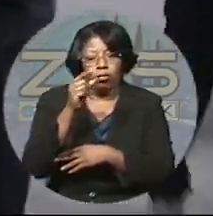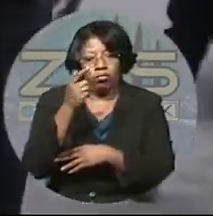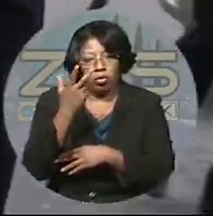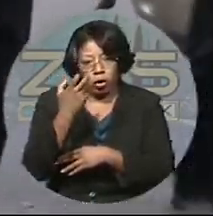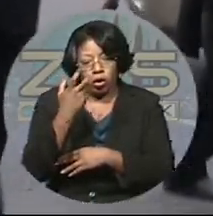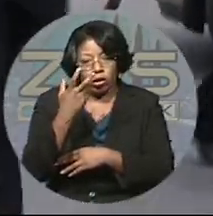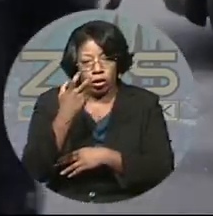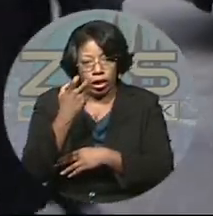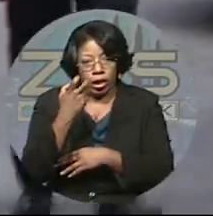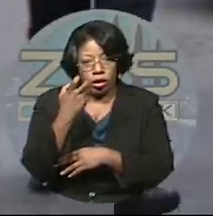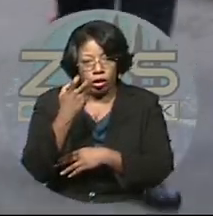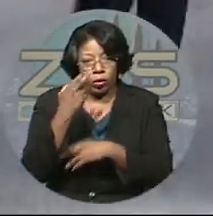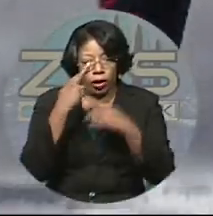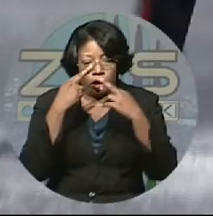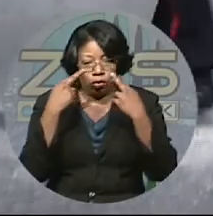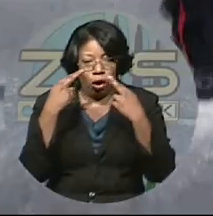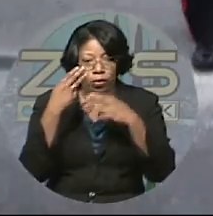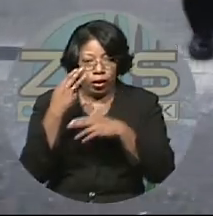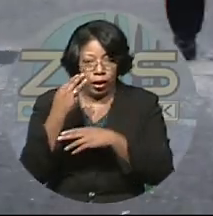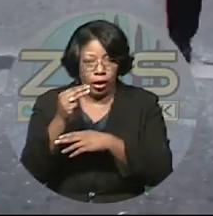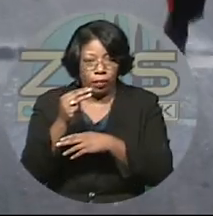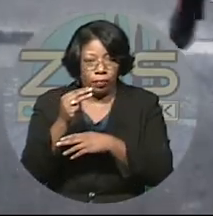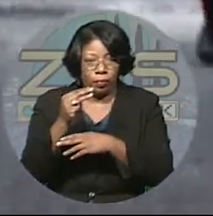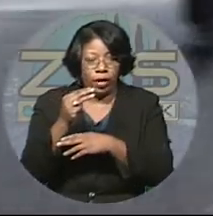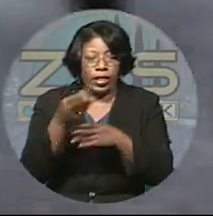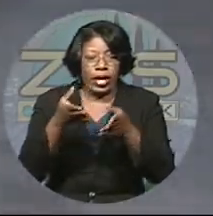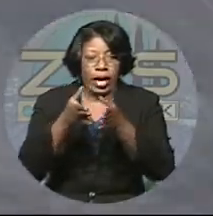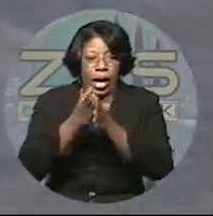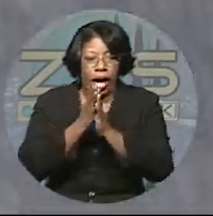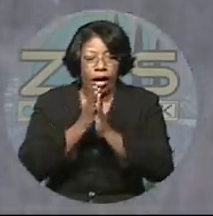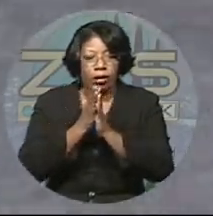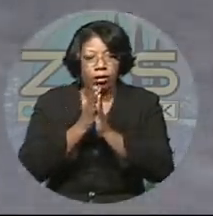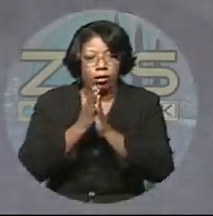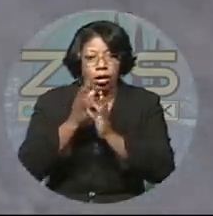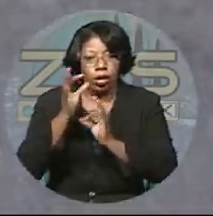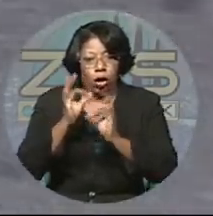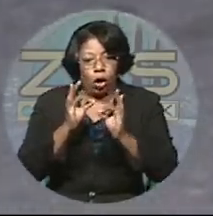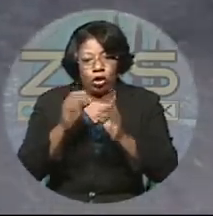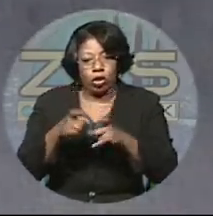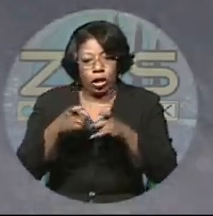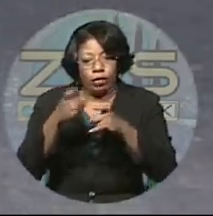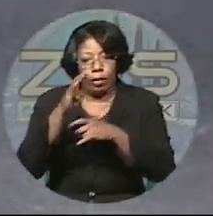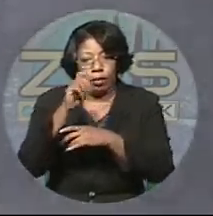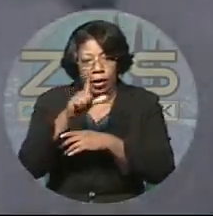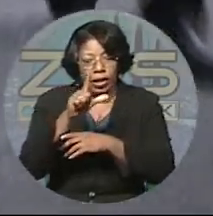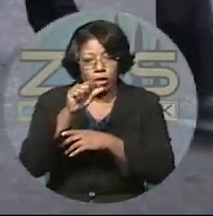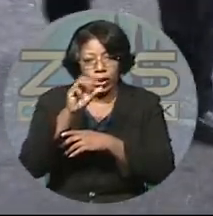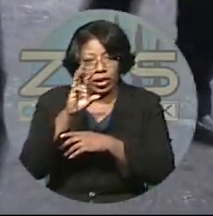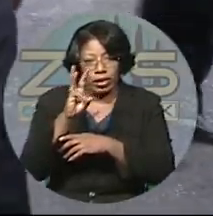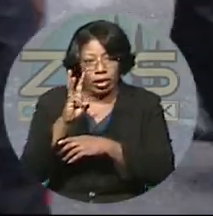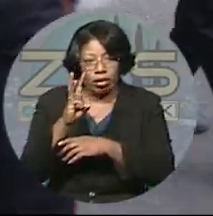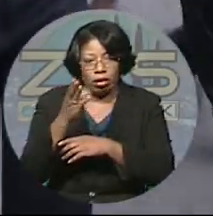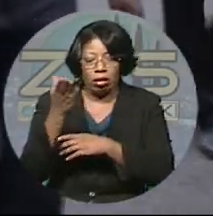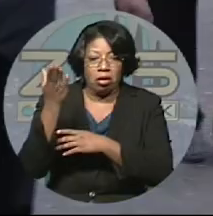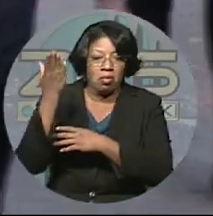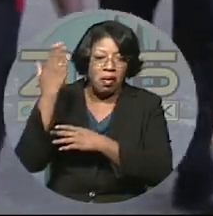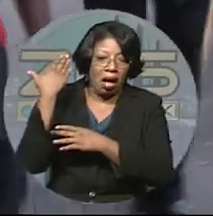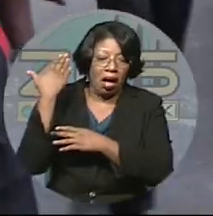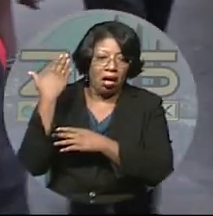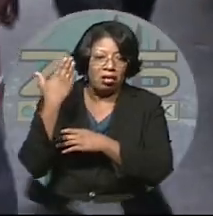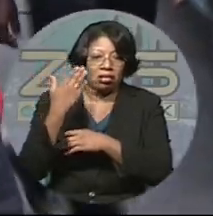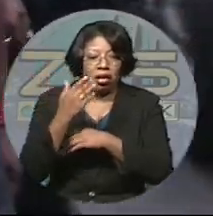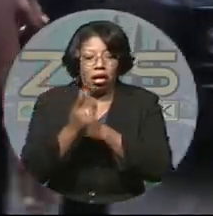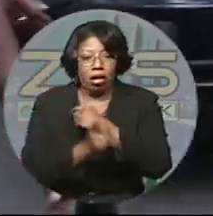bail hearing, his attorney Richard Boodle asked the court to release him on bail, noting that the 26-year-old has no previous convictions